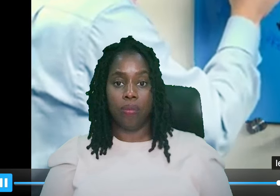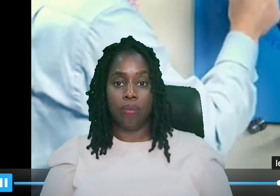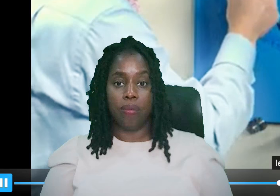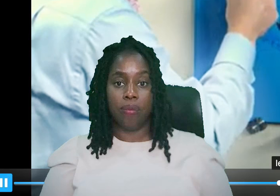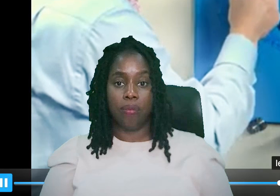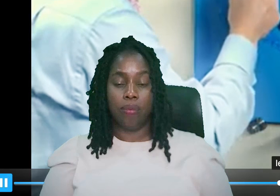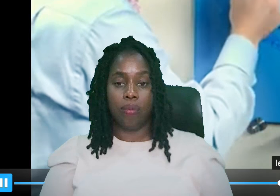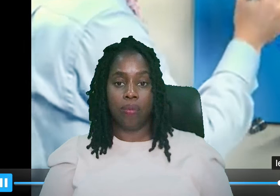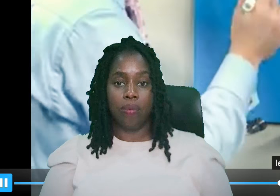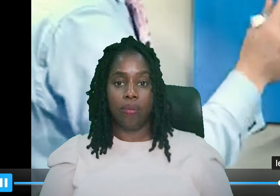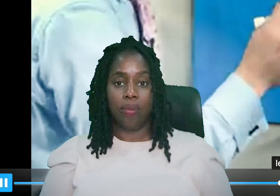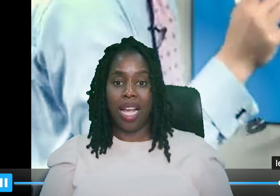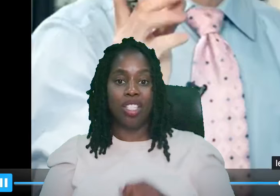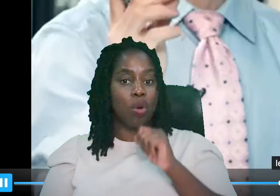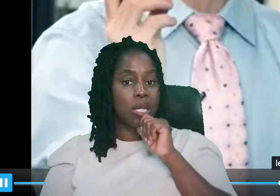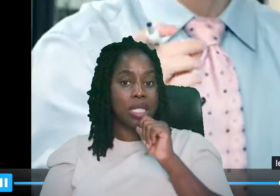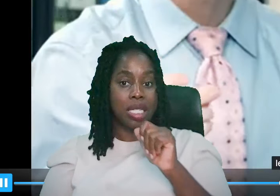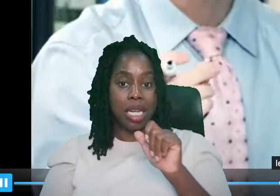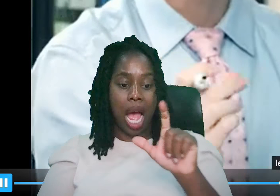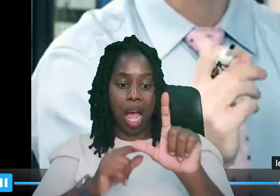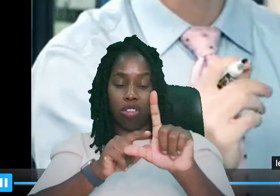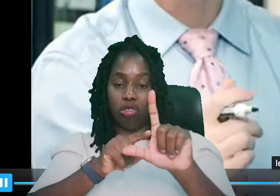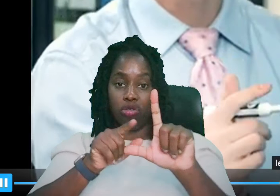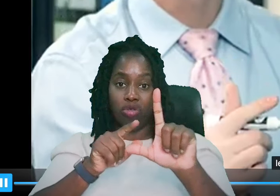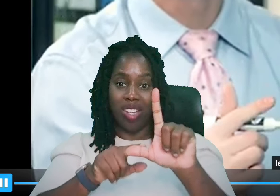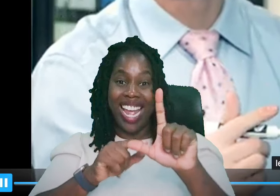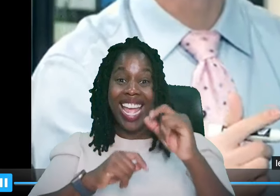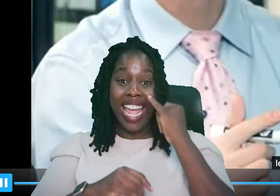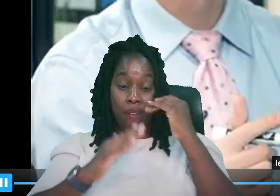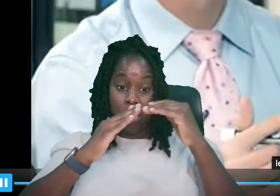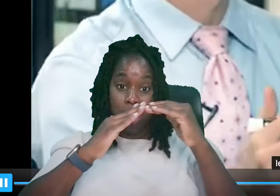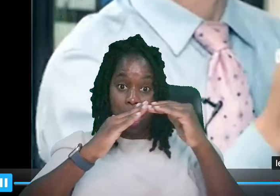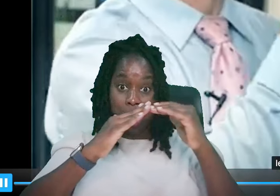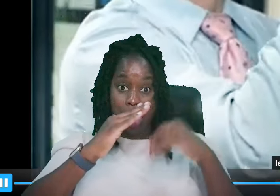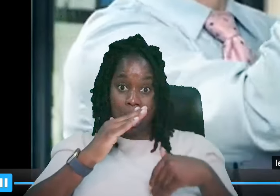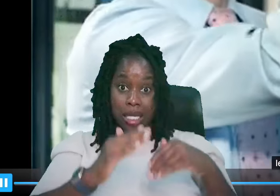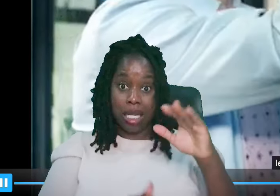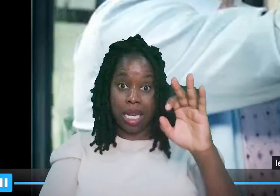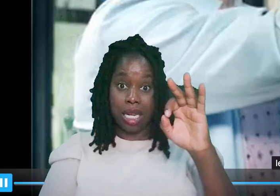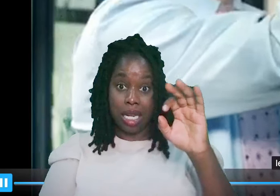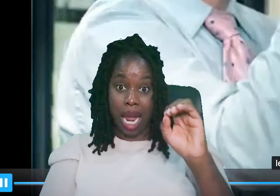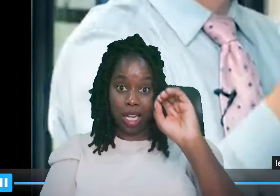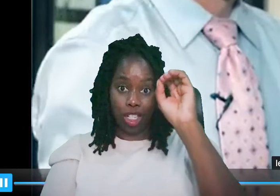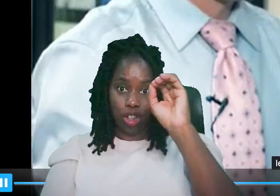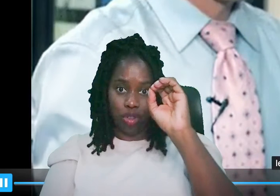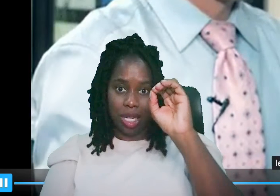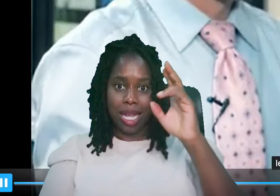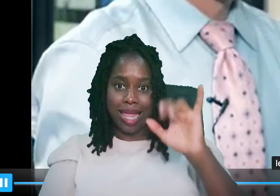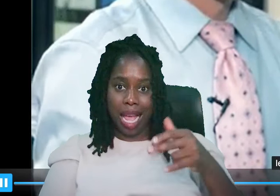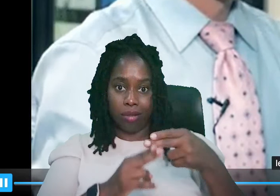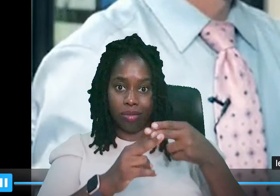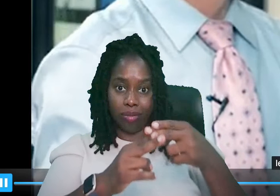And it is no longer right. If it's less than 90 degrees, it is acute.